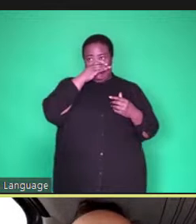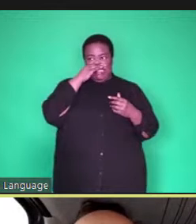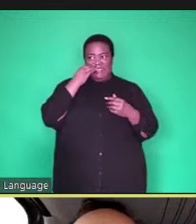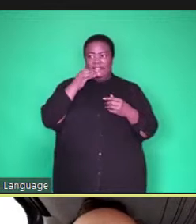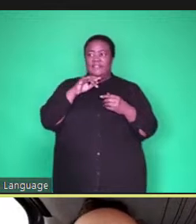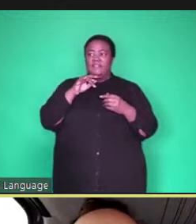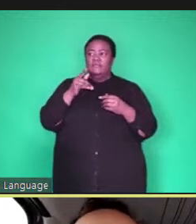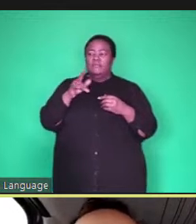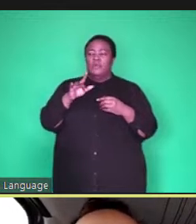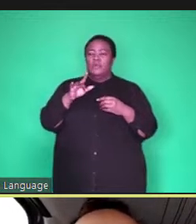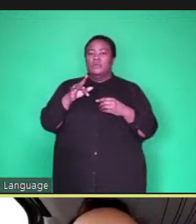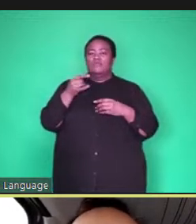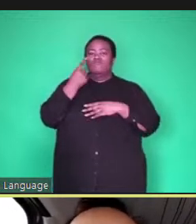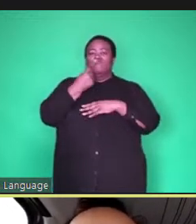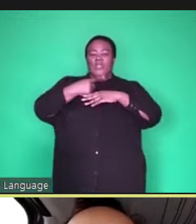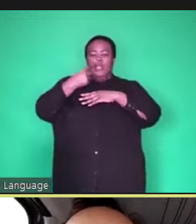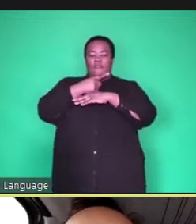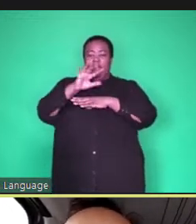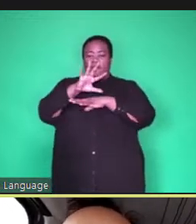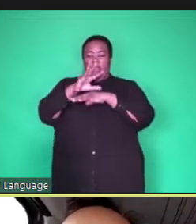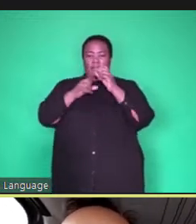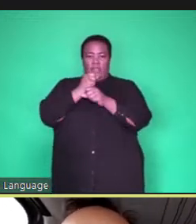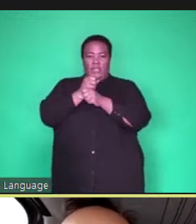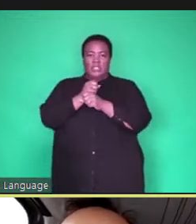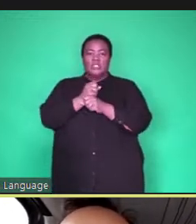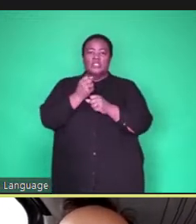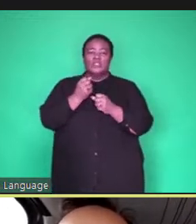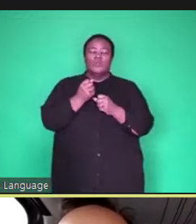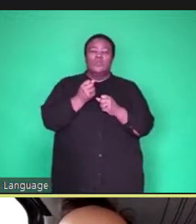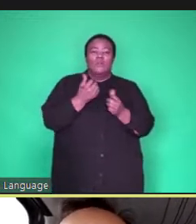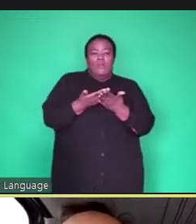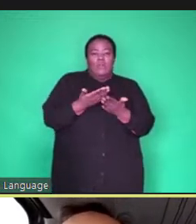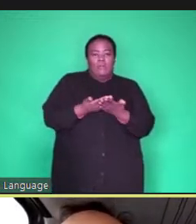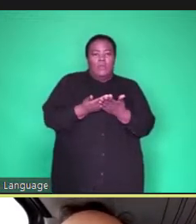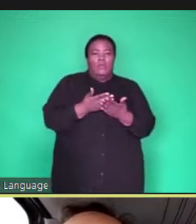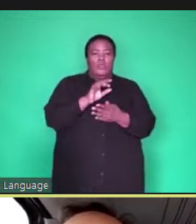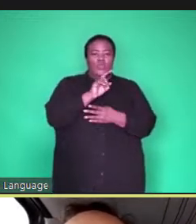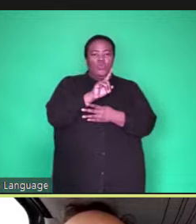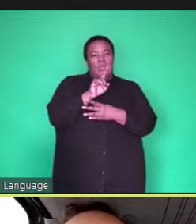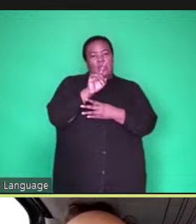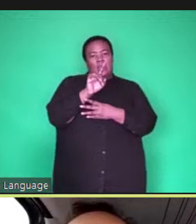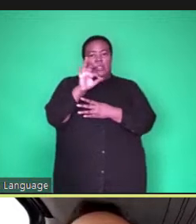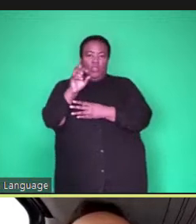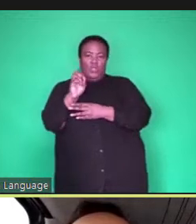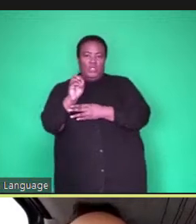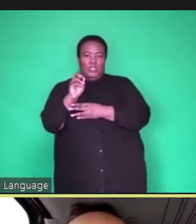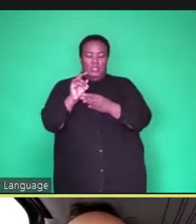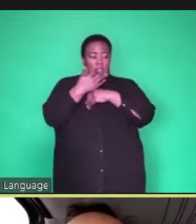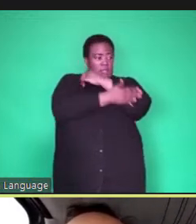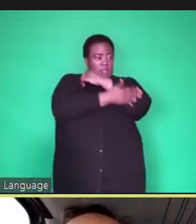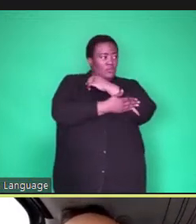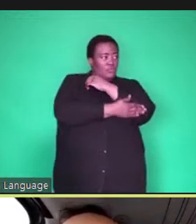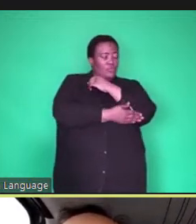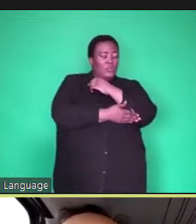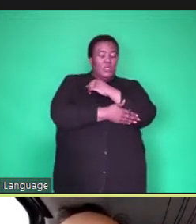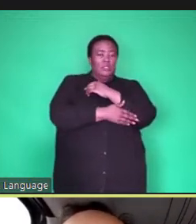it's available for almost 130 countries and least and